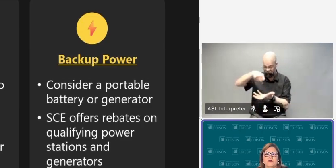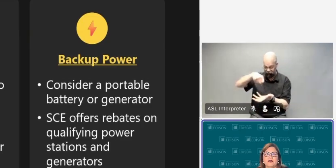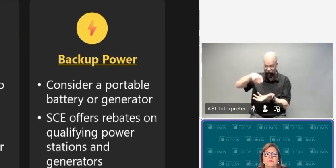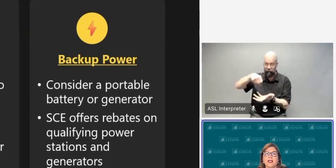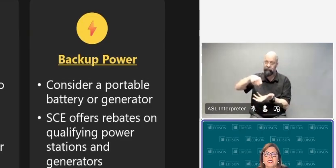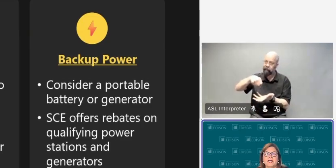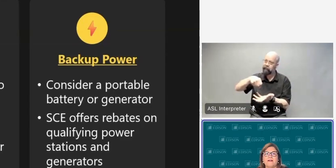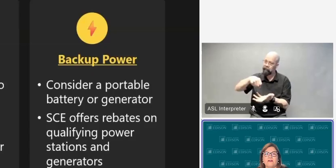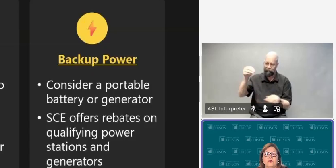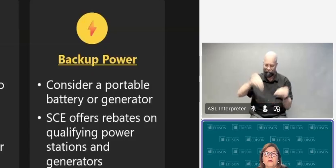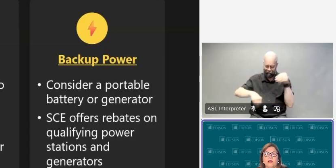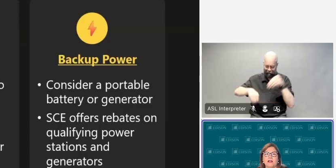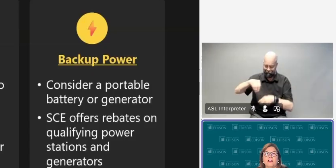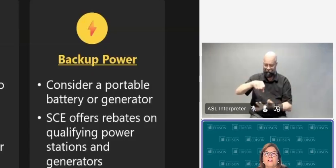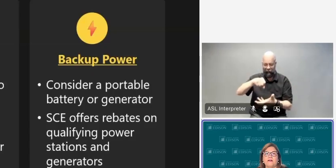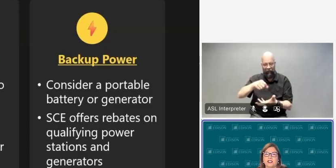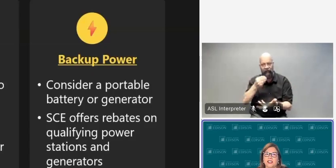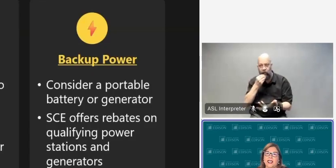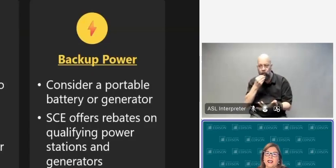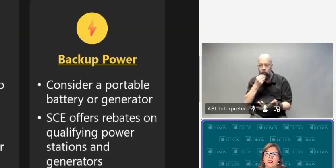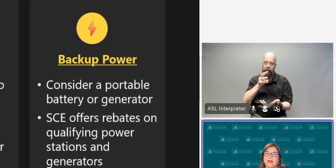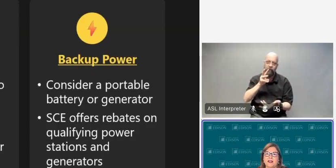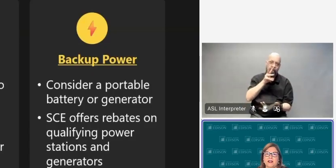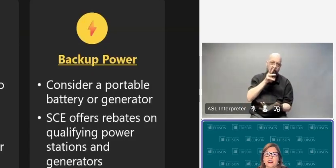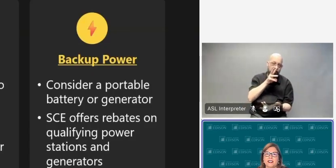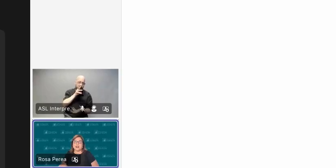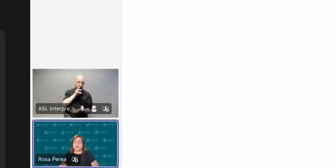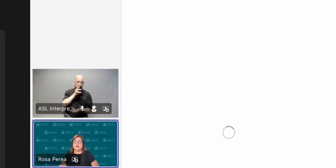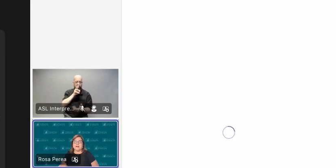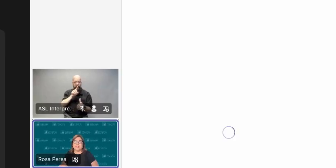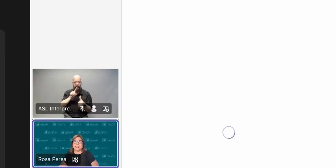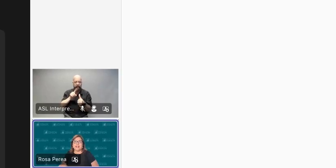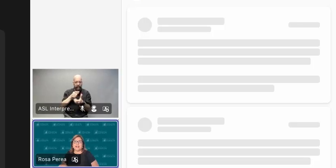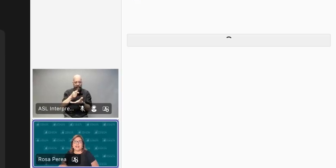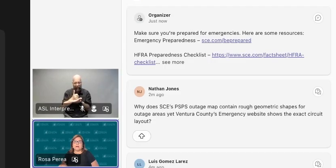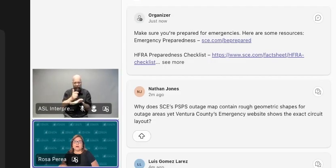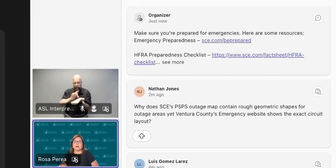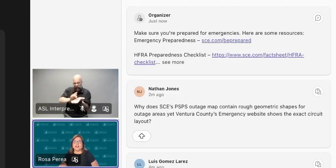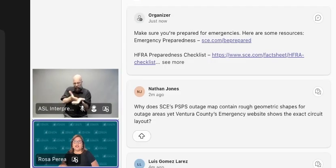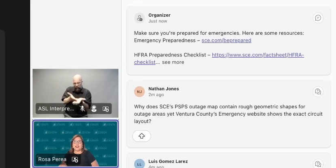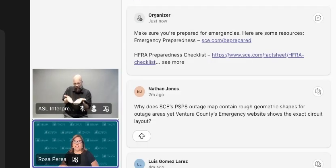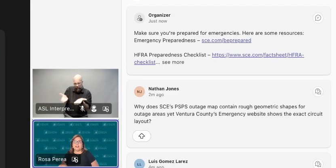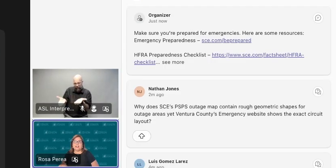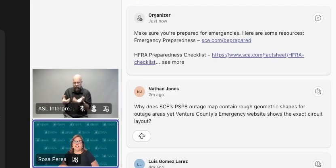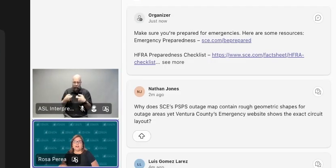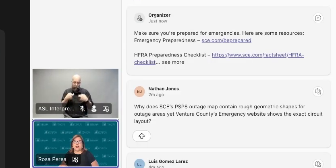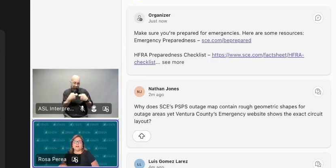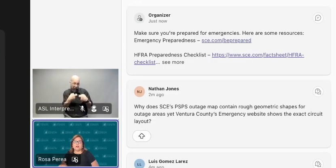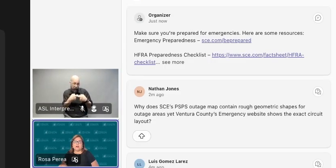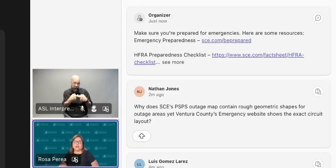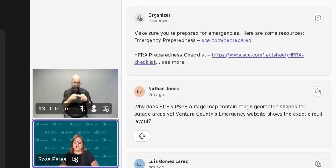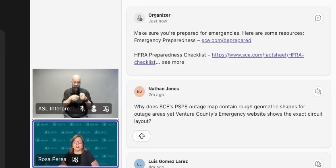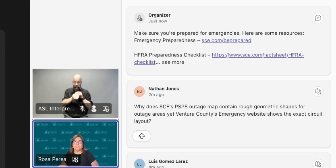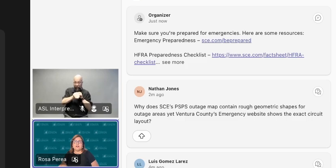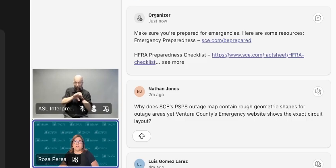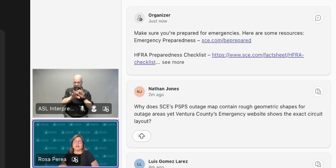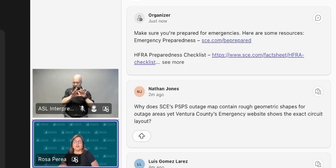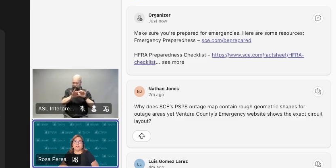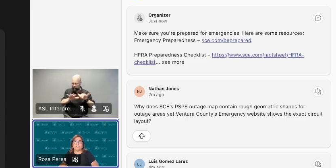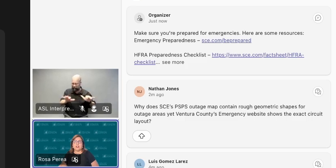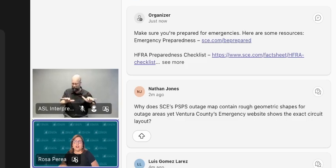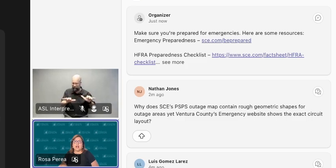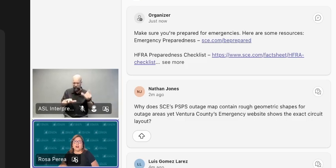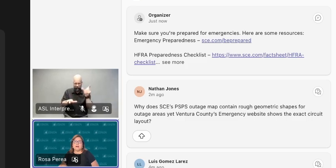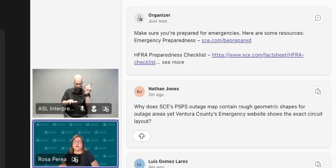Keeping essential supplies like food, water, first aid, and batteries readily accessible and tailored to your household needs,